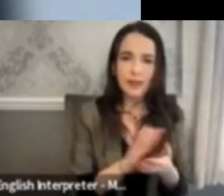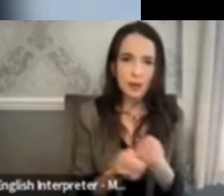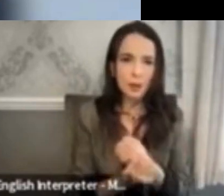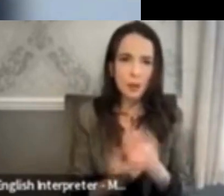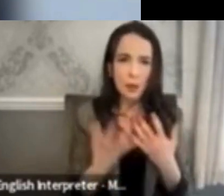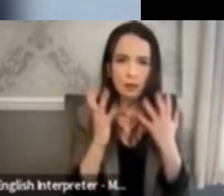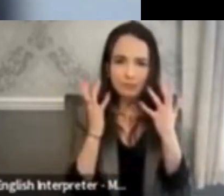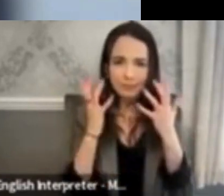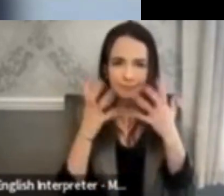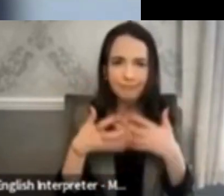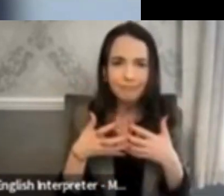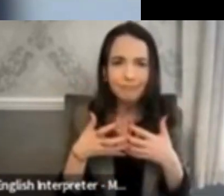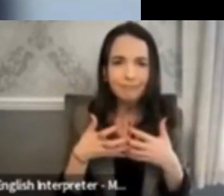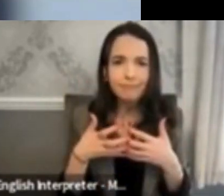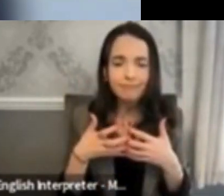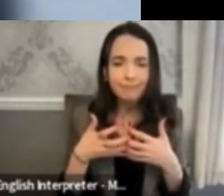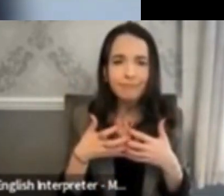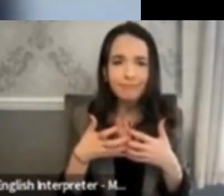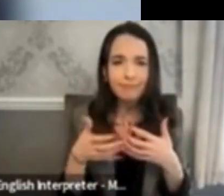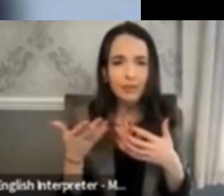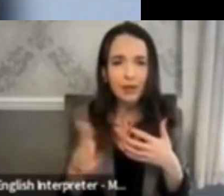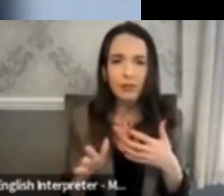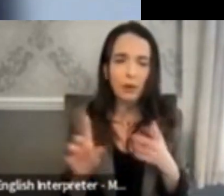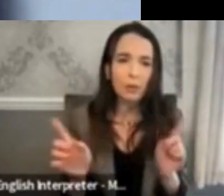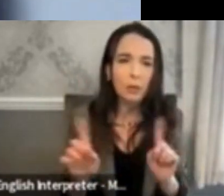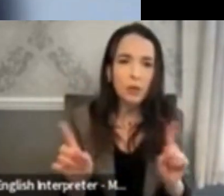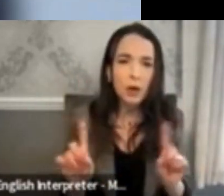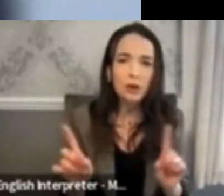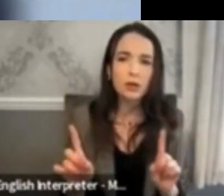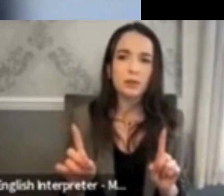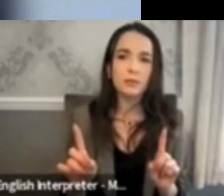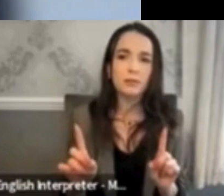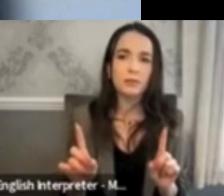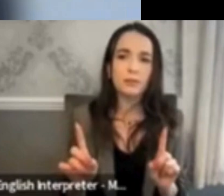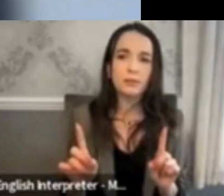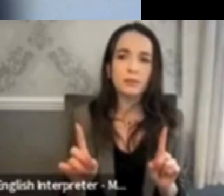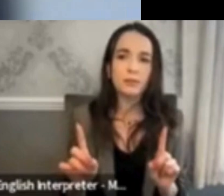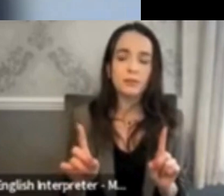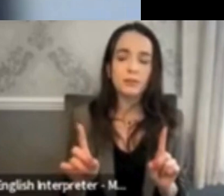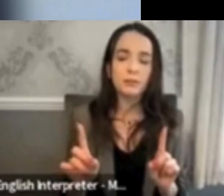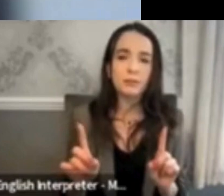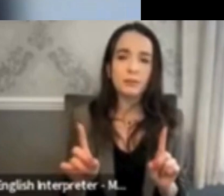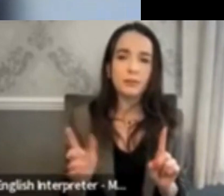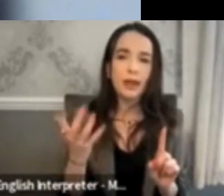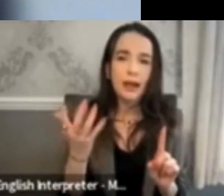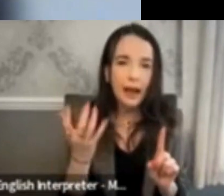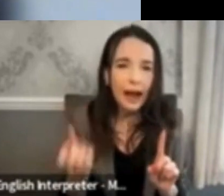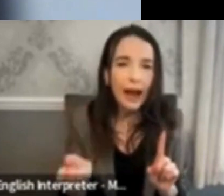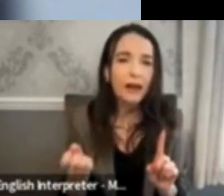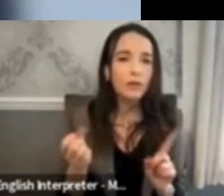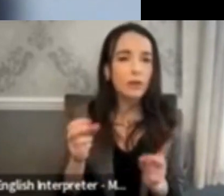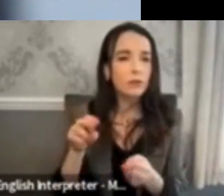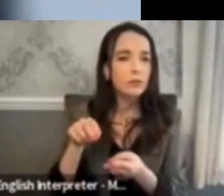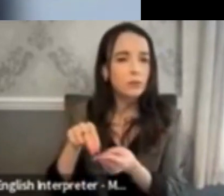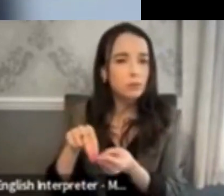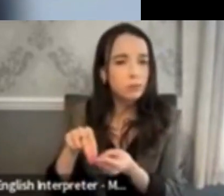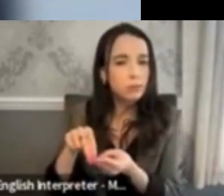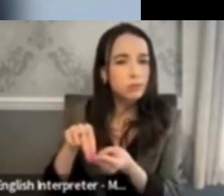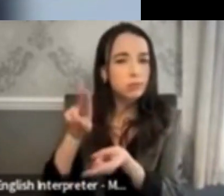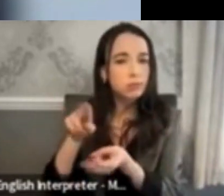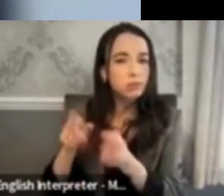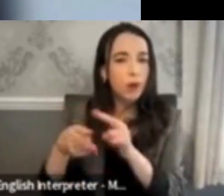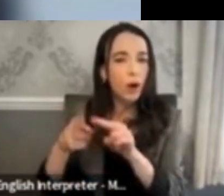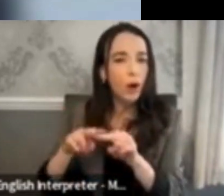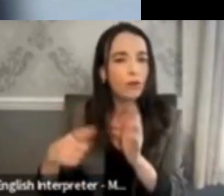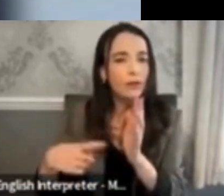by the fact that there was the increase in TPS from April.